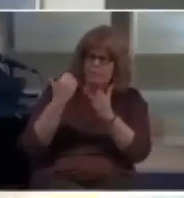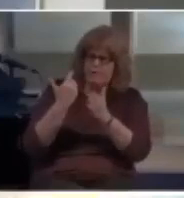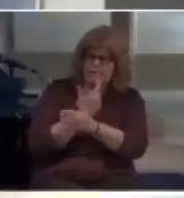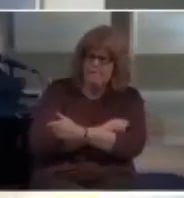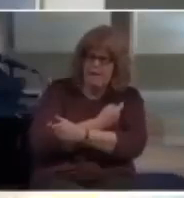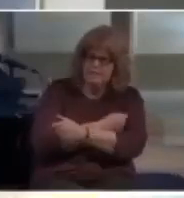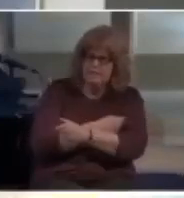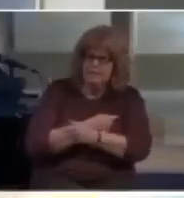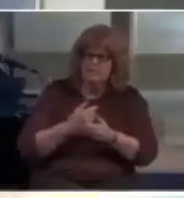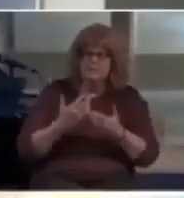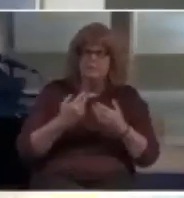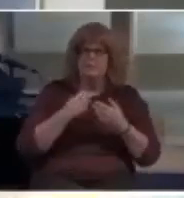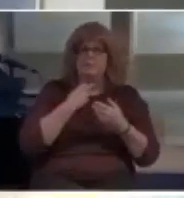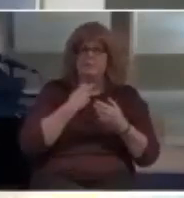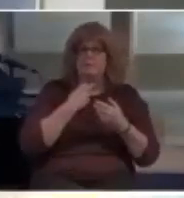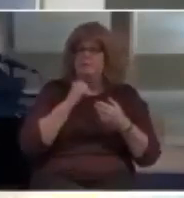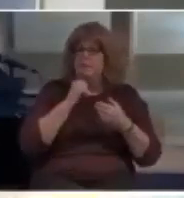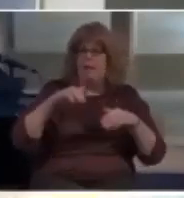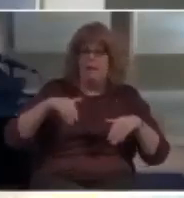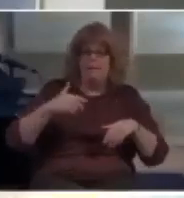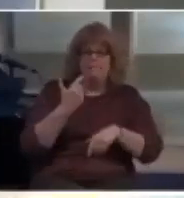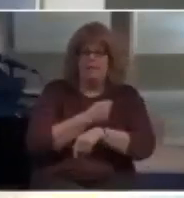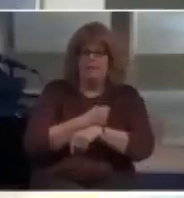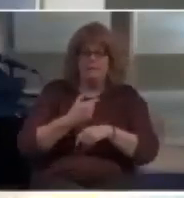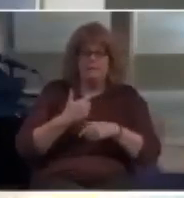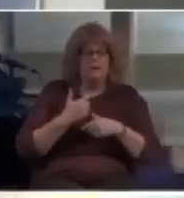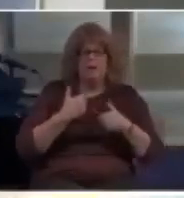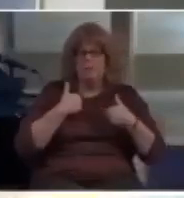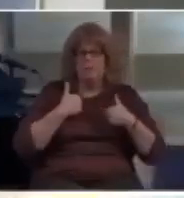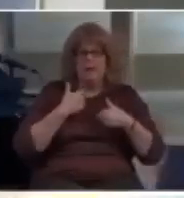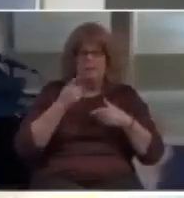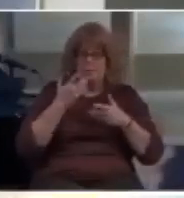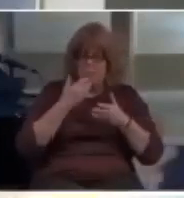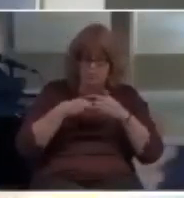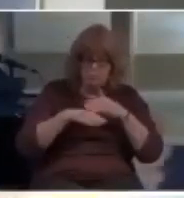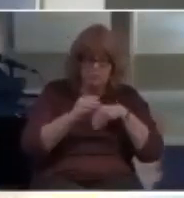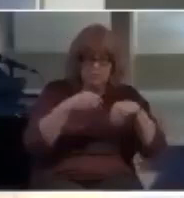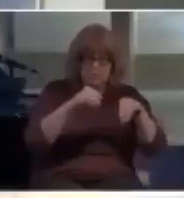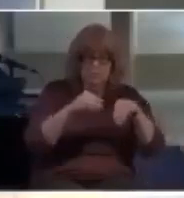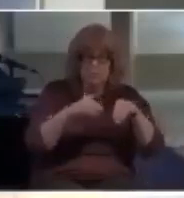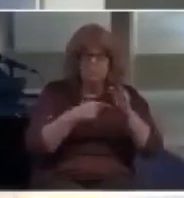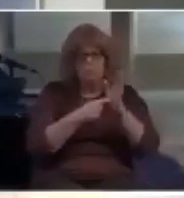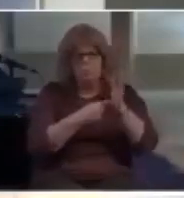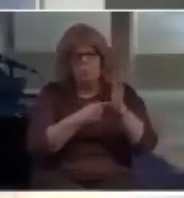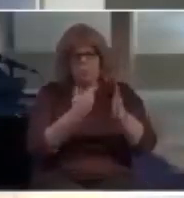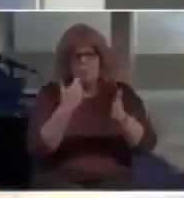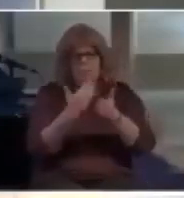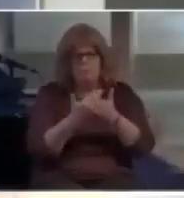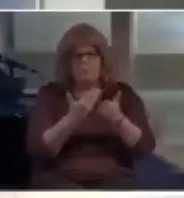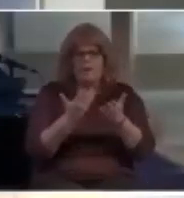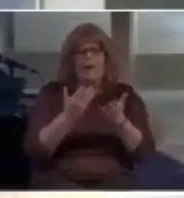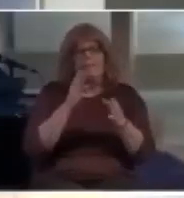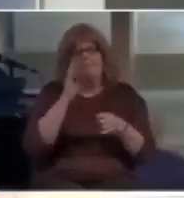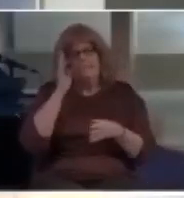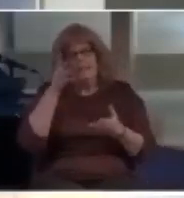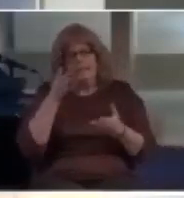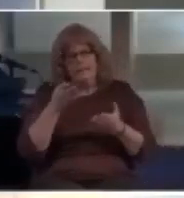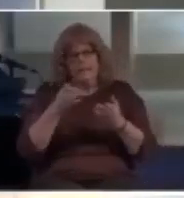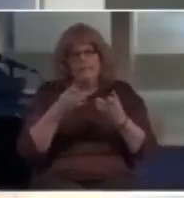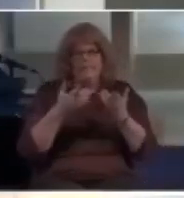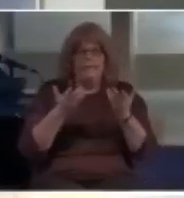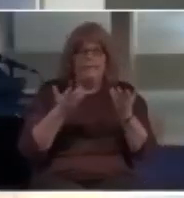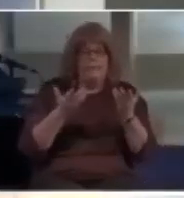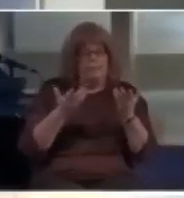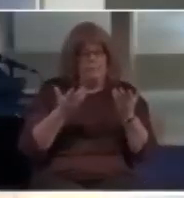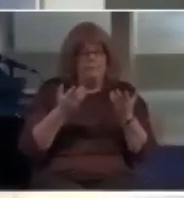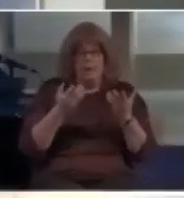vaccinated. Oh, sorry, you can't do that. Or you want to go into the store, I can't go into the store. You know, look, I mean, this is like I'm making it up. It's insane. But you